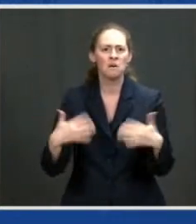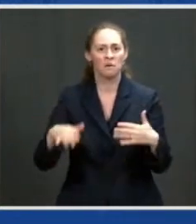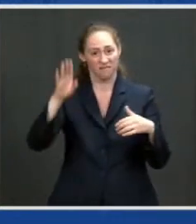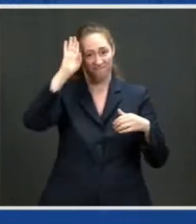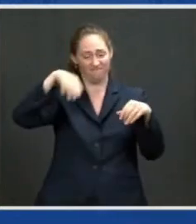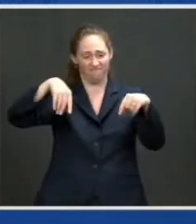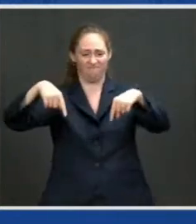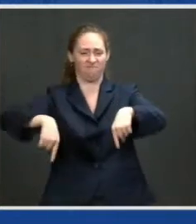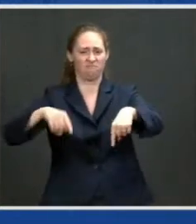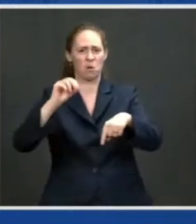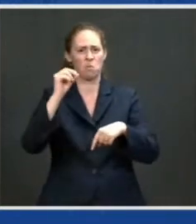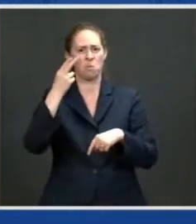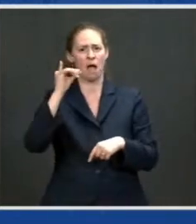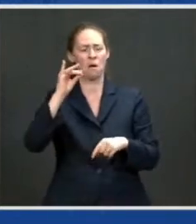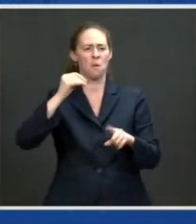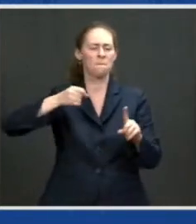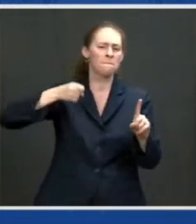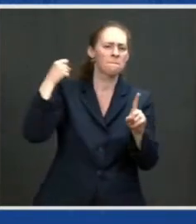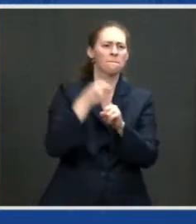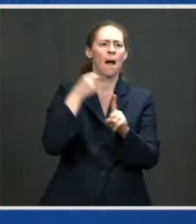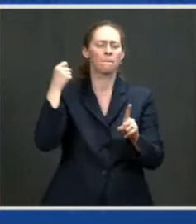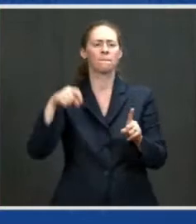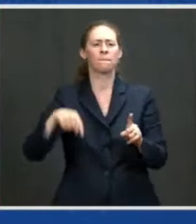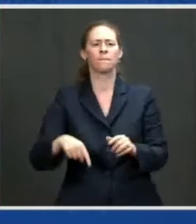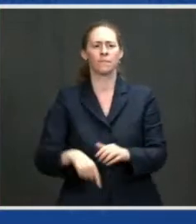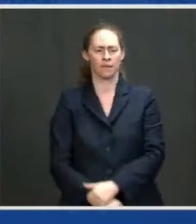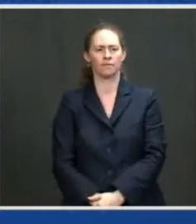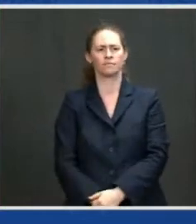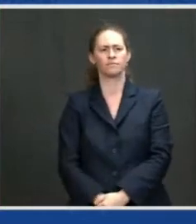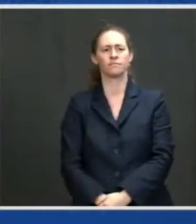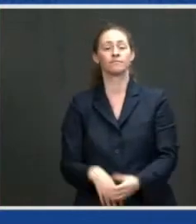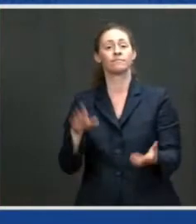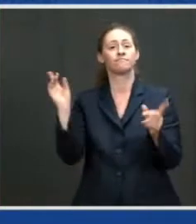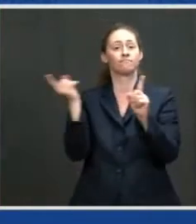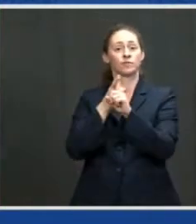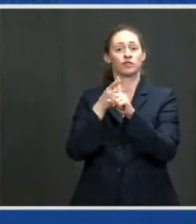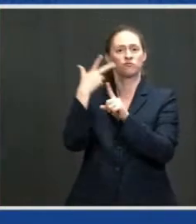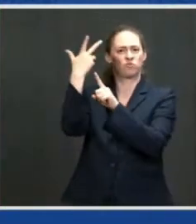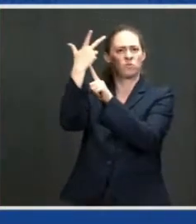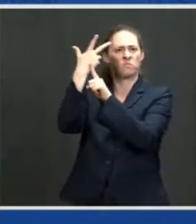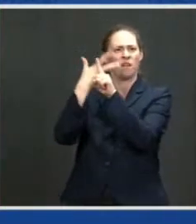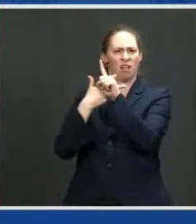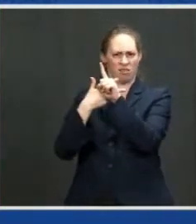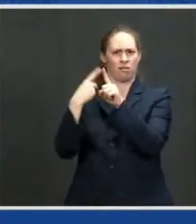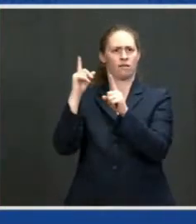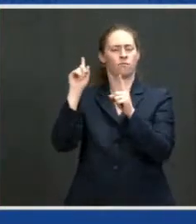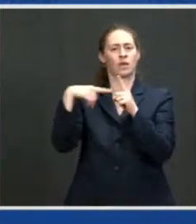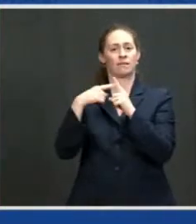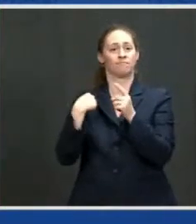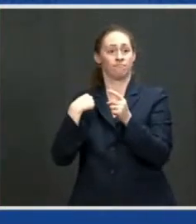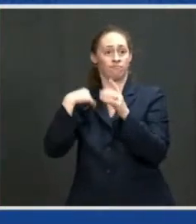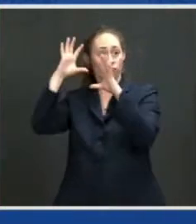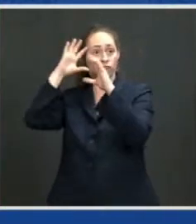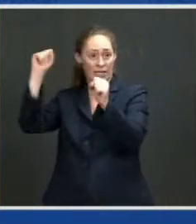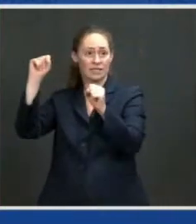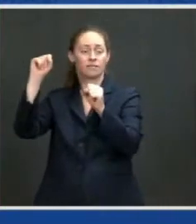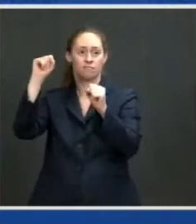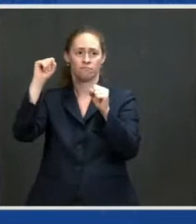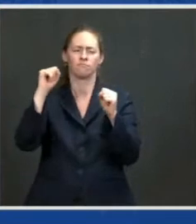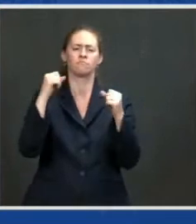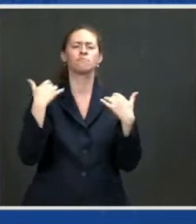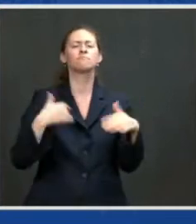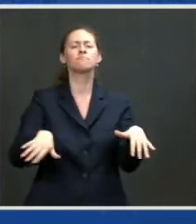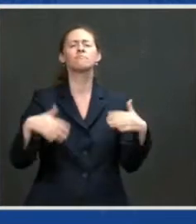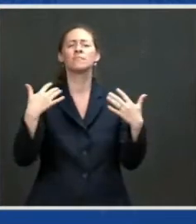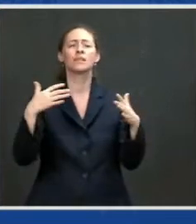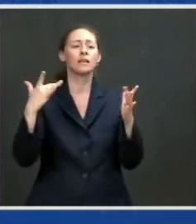office, the economy has added back 500,000 jobs per month. In fact, we've created, with the help again of the